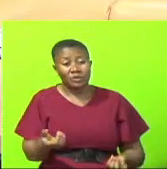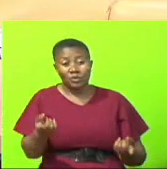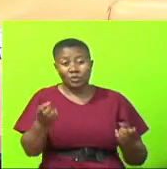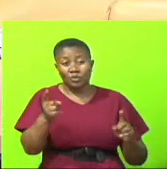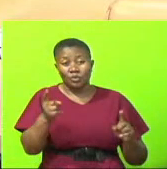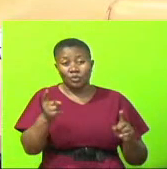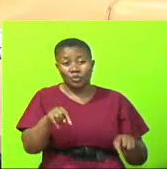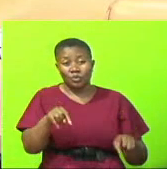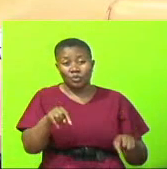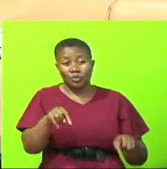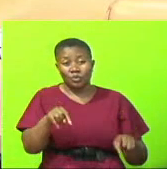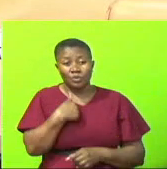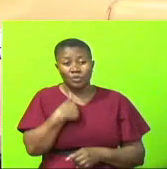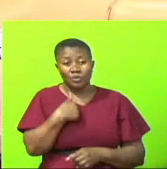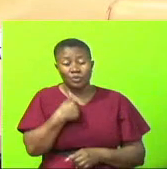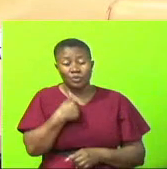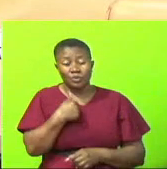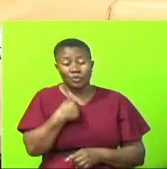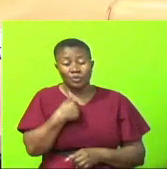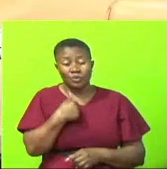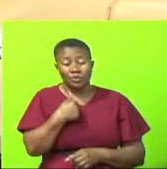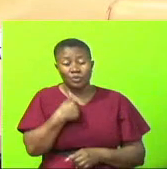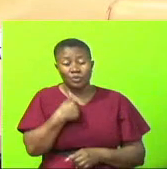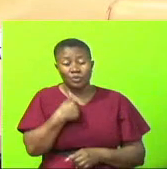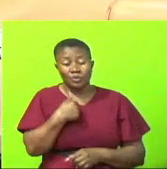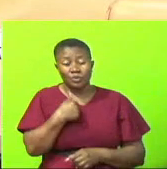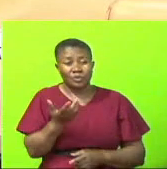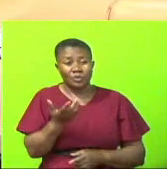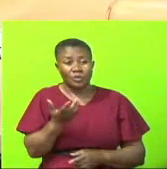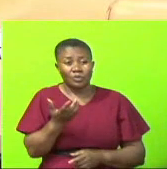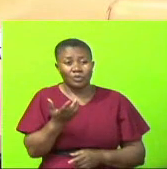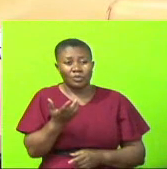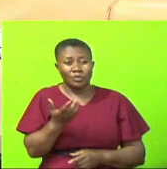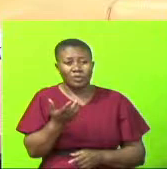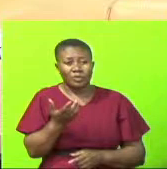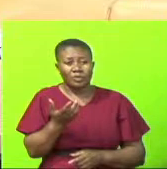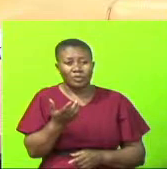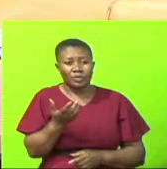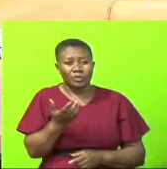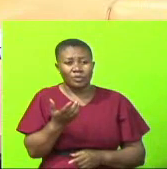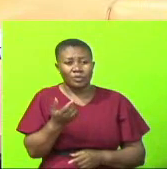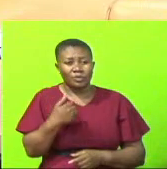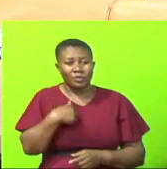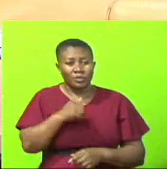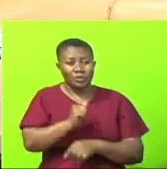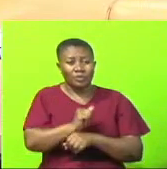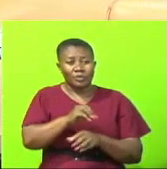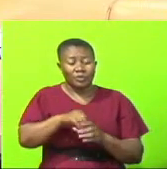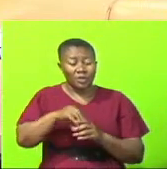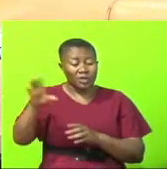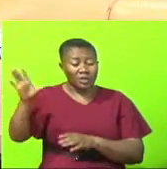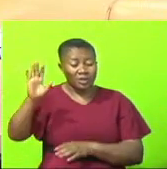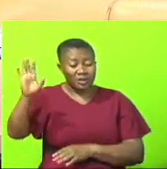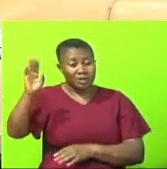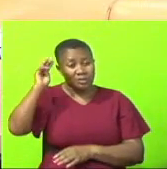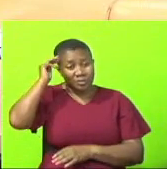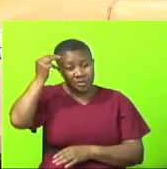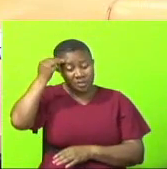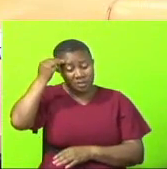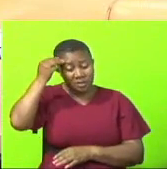my previous deployment as Railway Minister, he was ranking for my ministry. He used to heckle me a lot. So I'm used to his